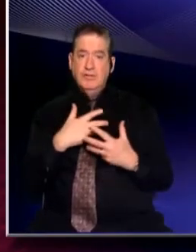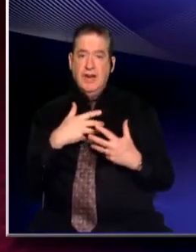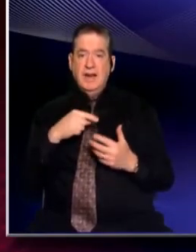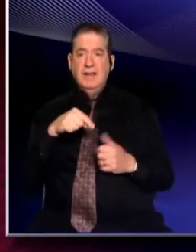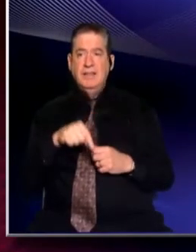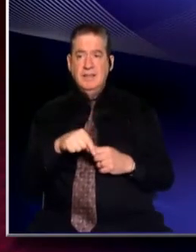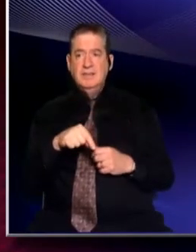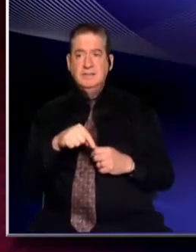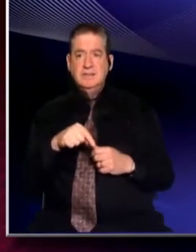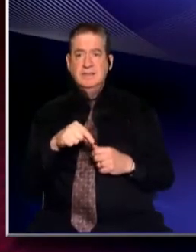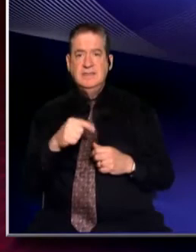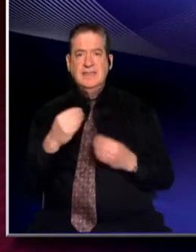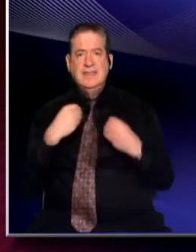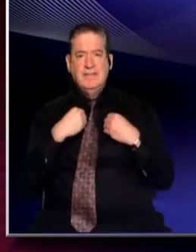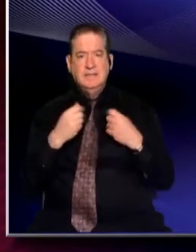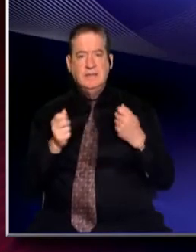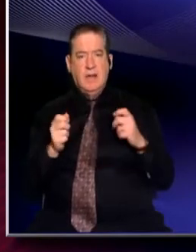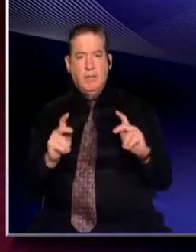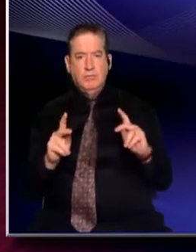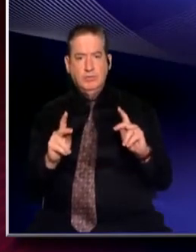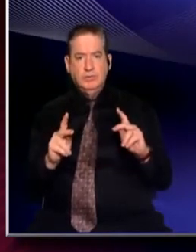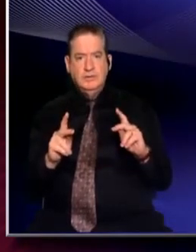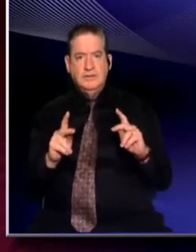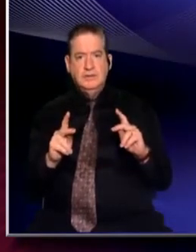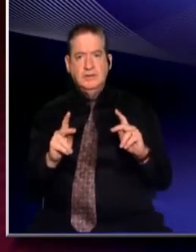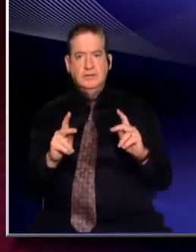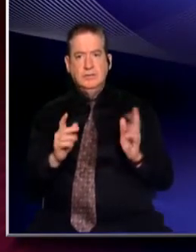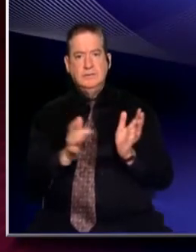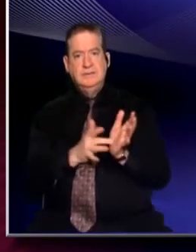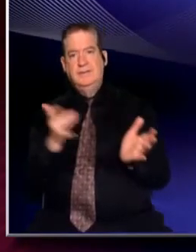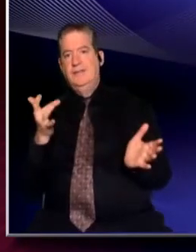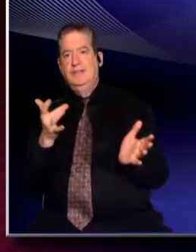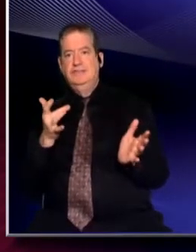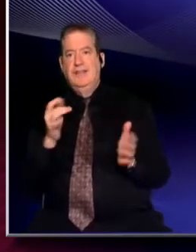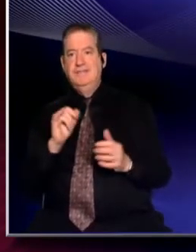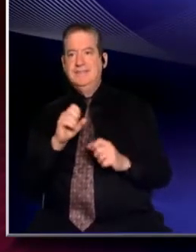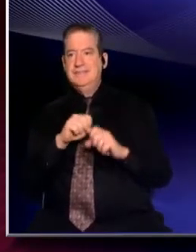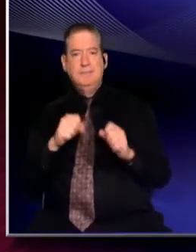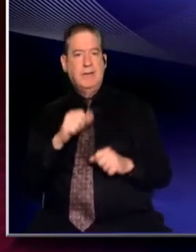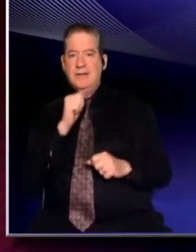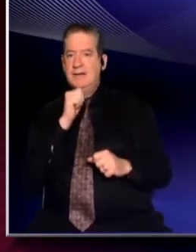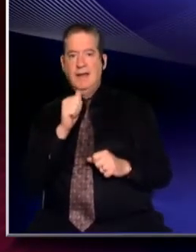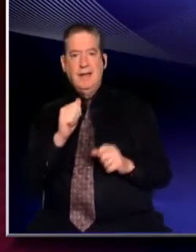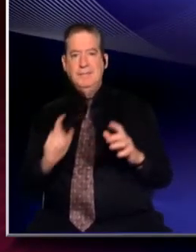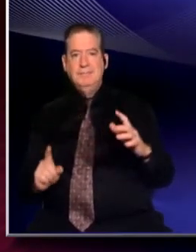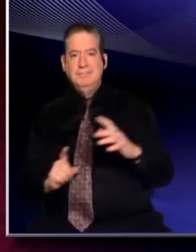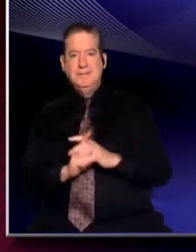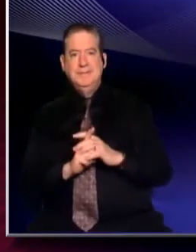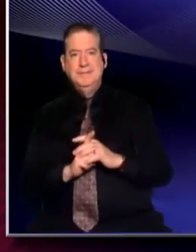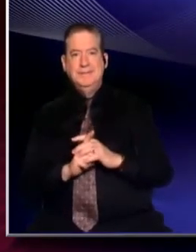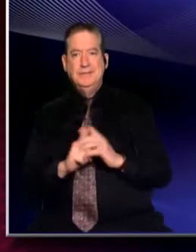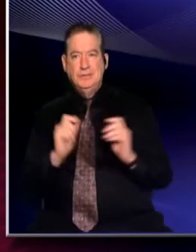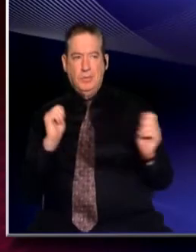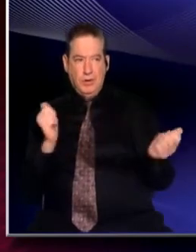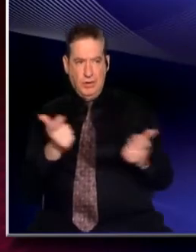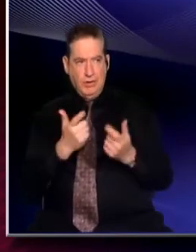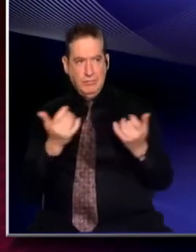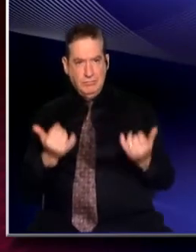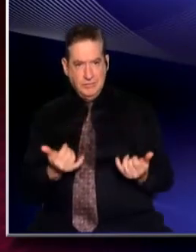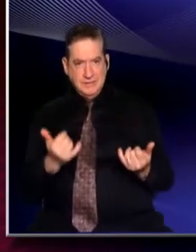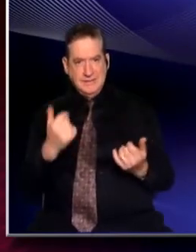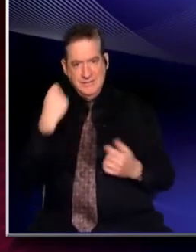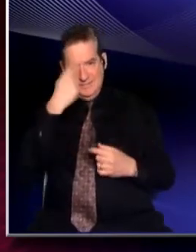would just give us an opportunity to abuse the system and not appear so that we're all present